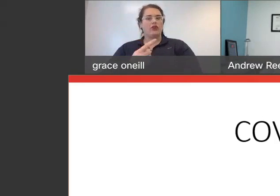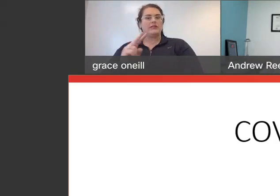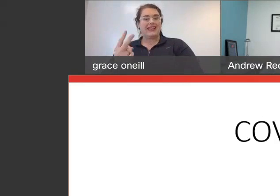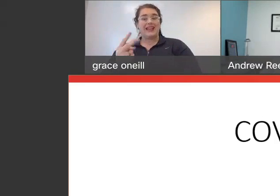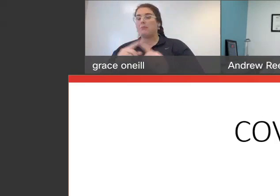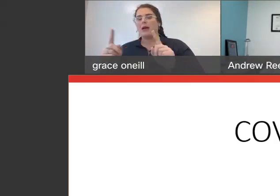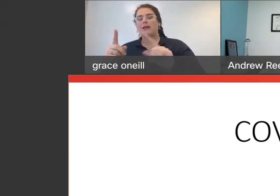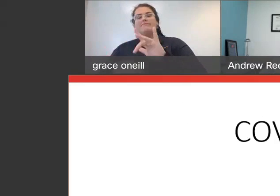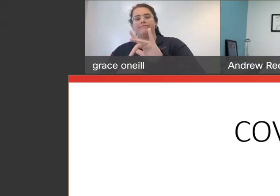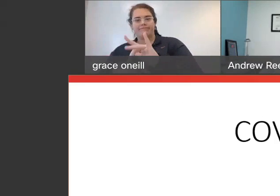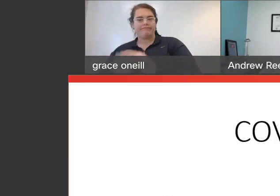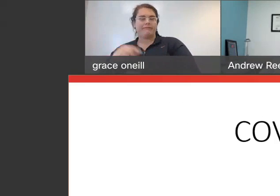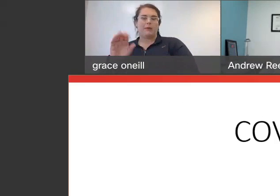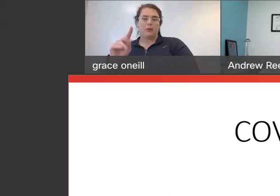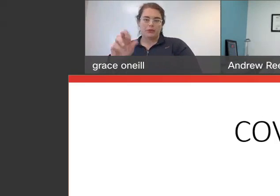booster.